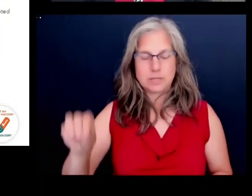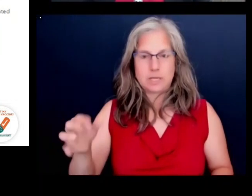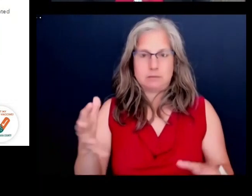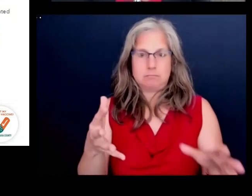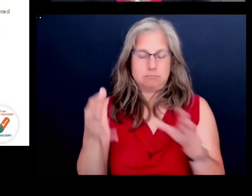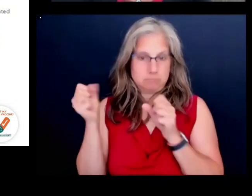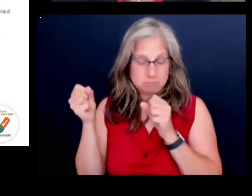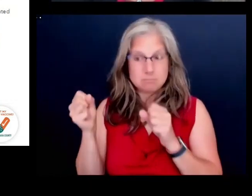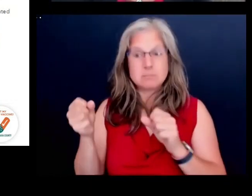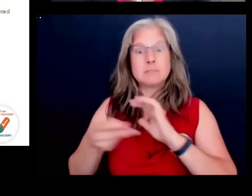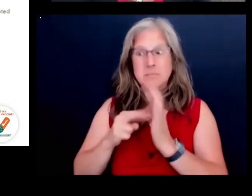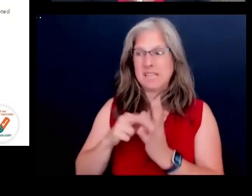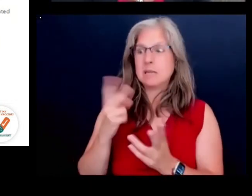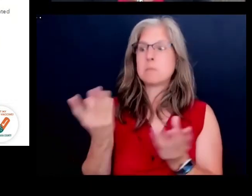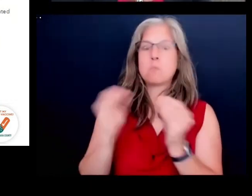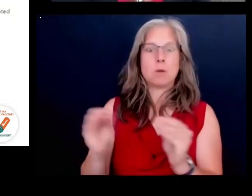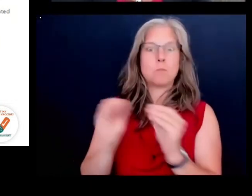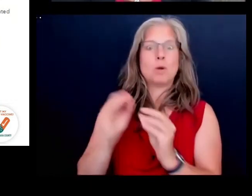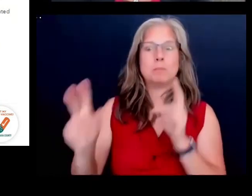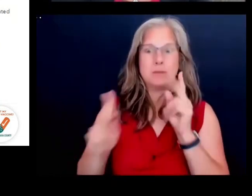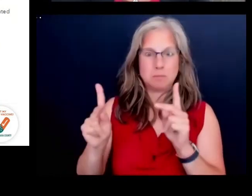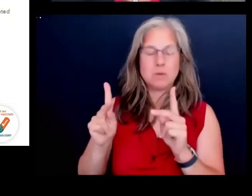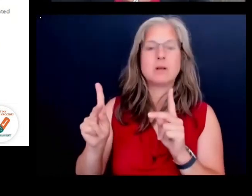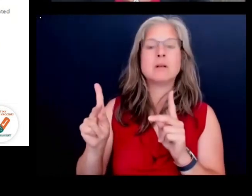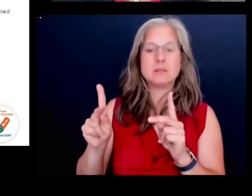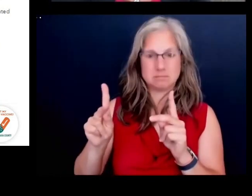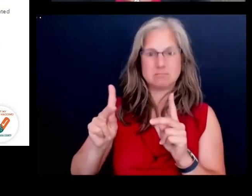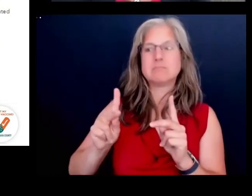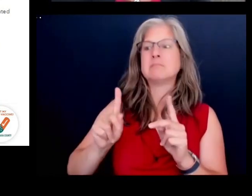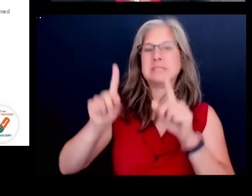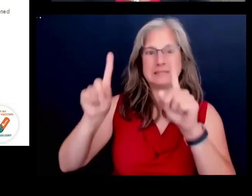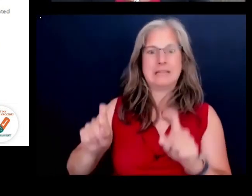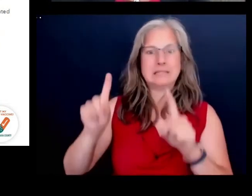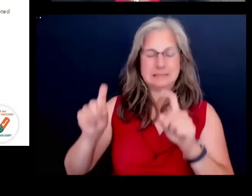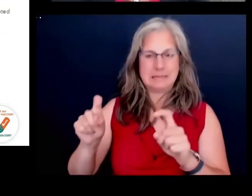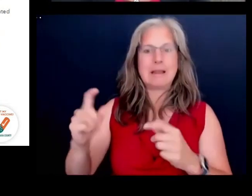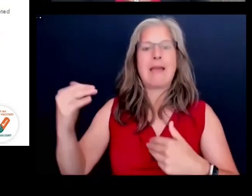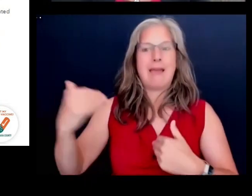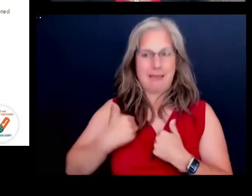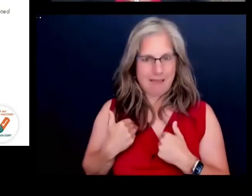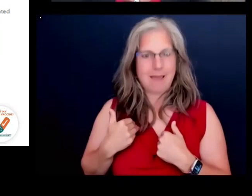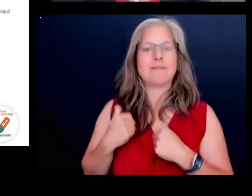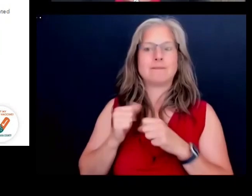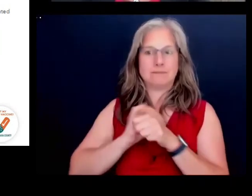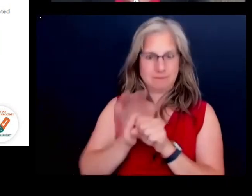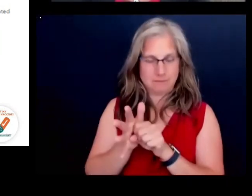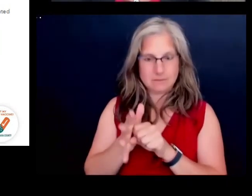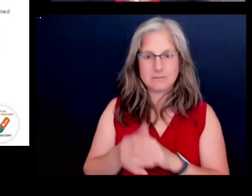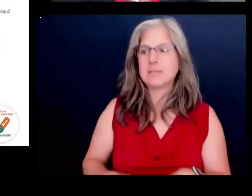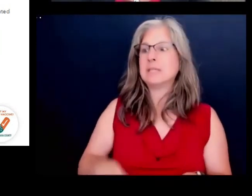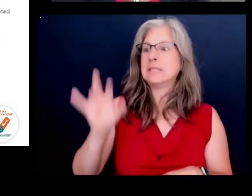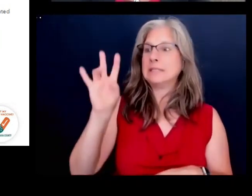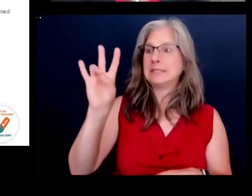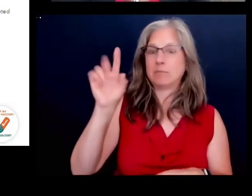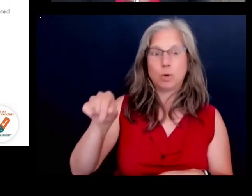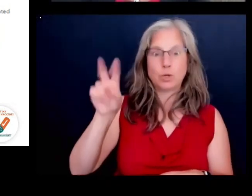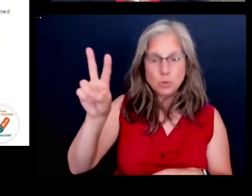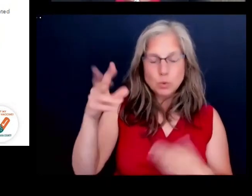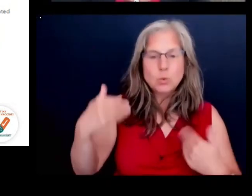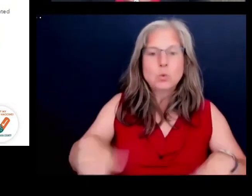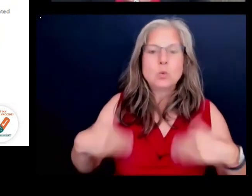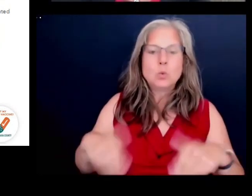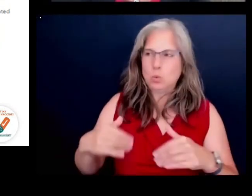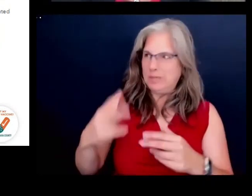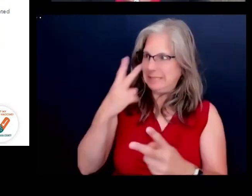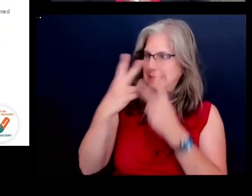testing positivity in the health equity metric areas at 7.2, and that is concerning